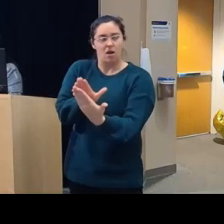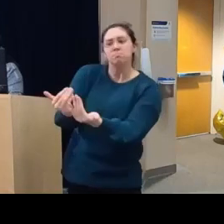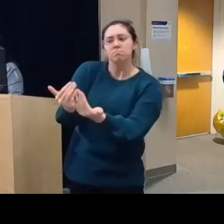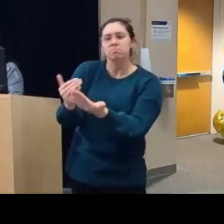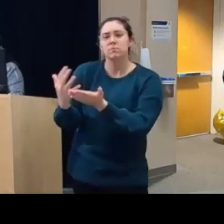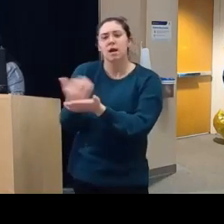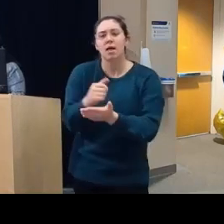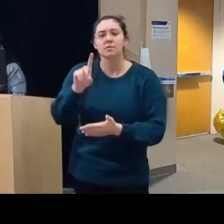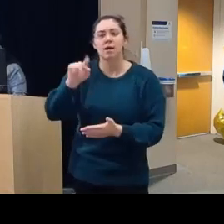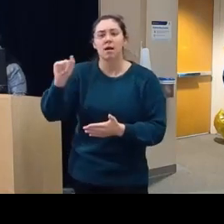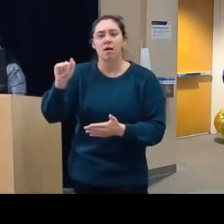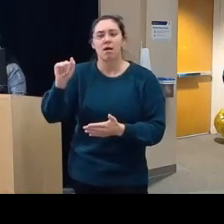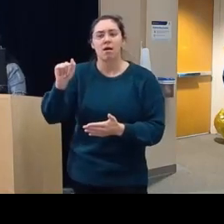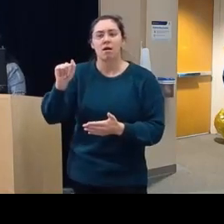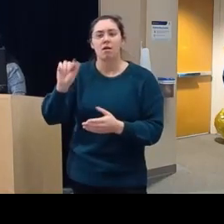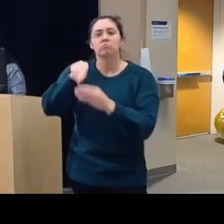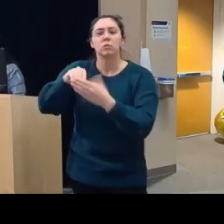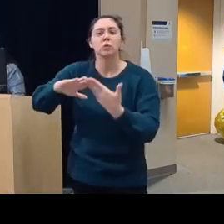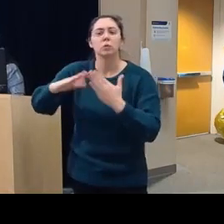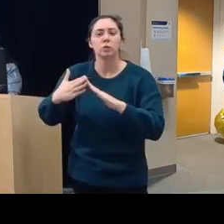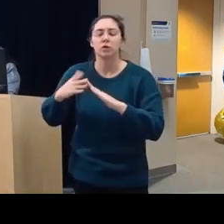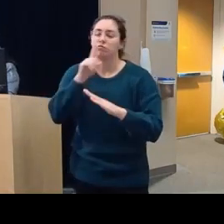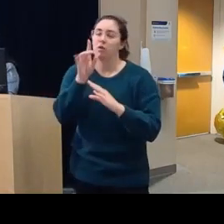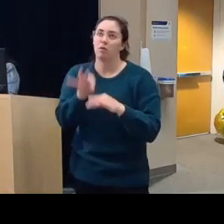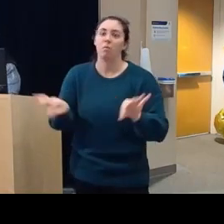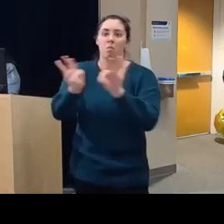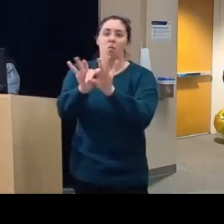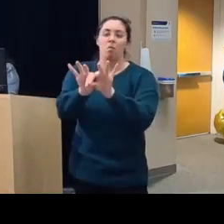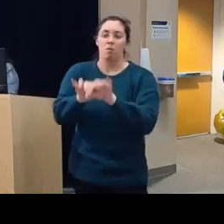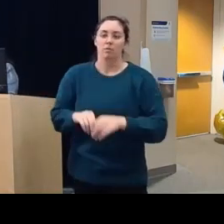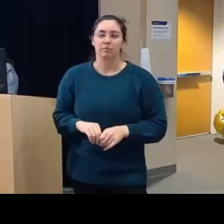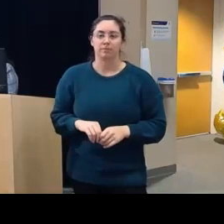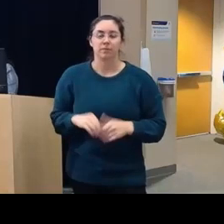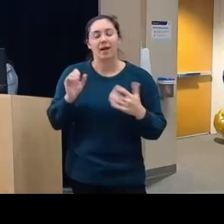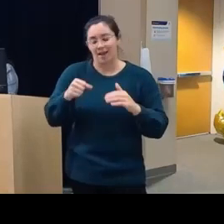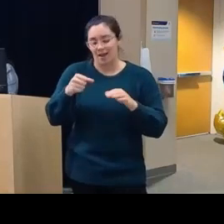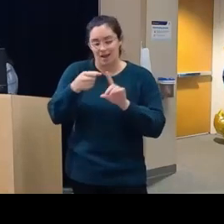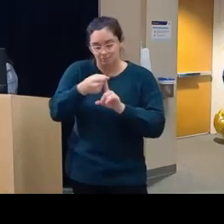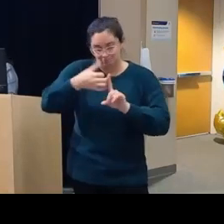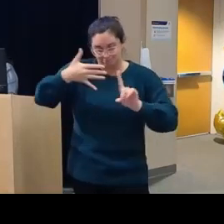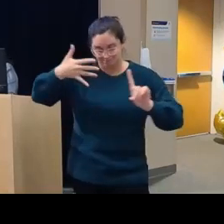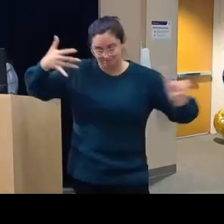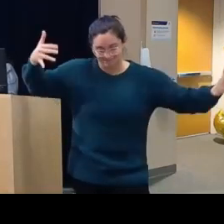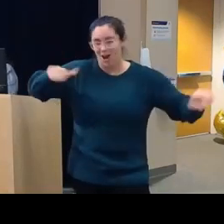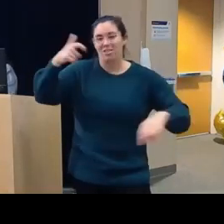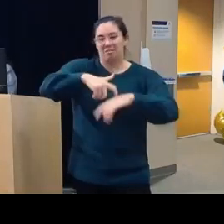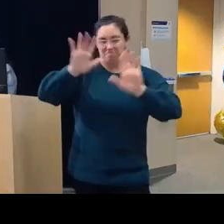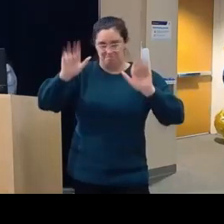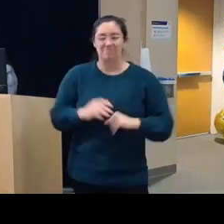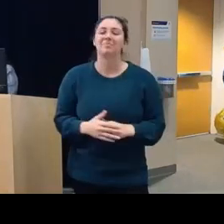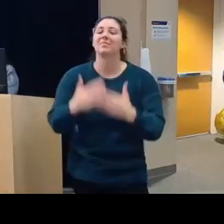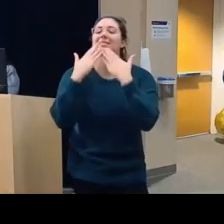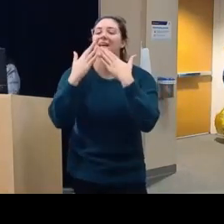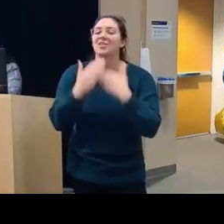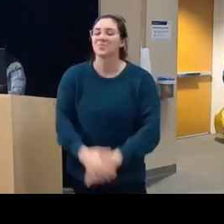and particularly community engagement is important, which I can go into at another time. So, okay,